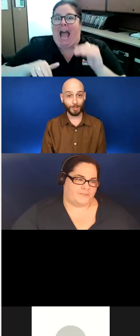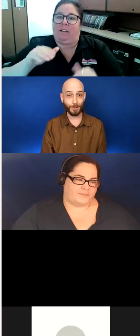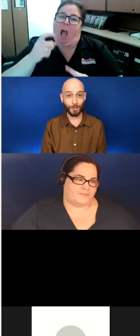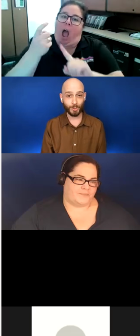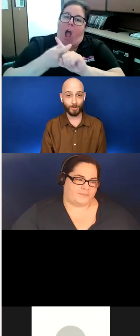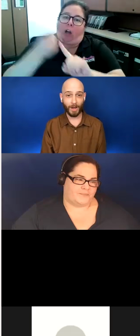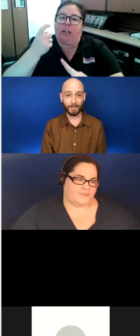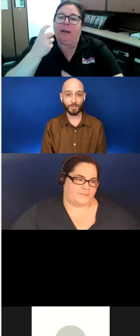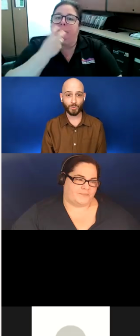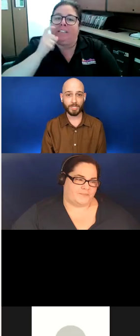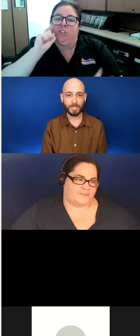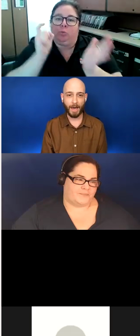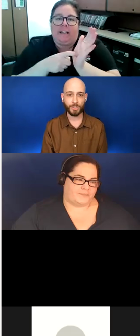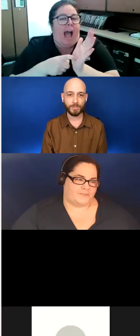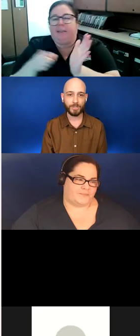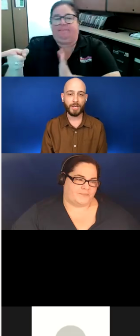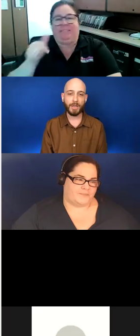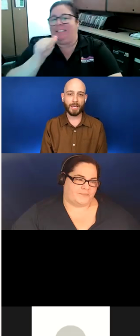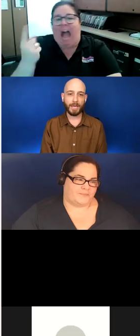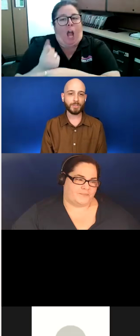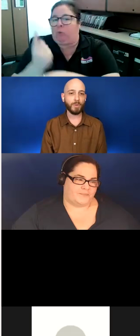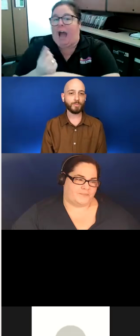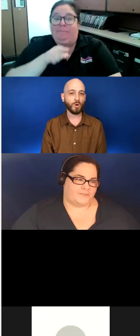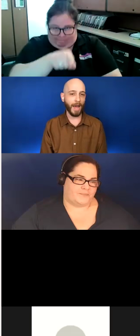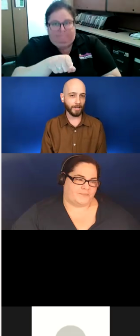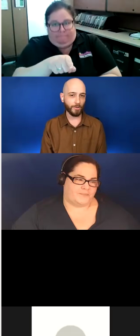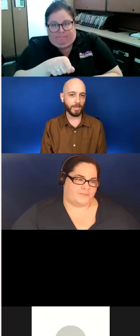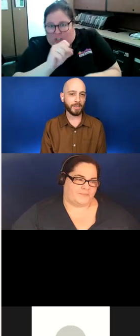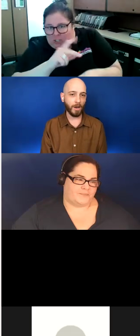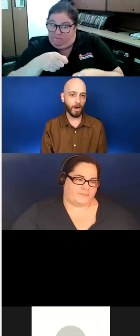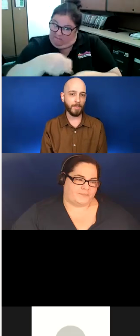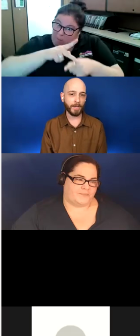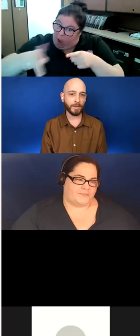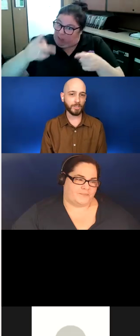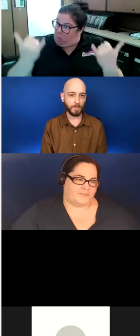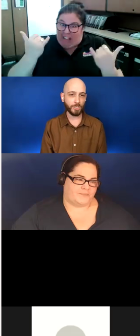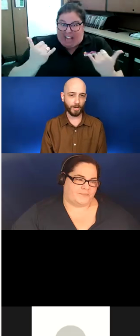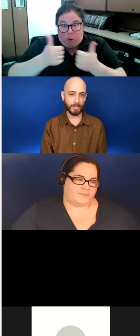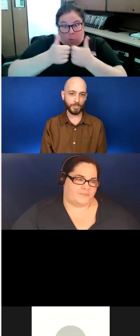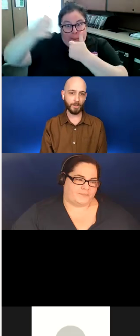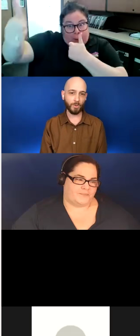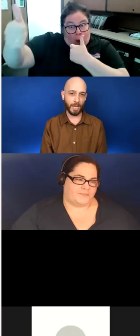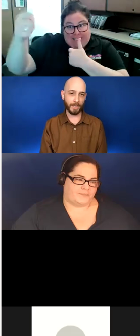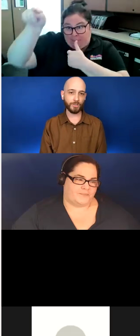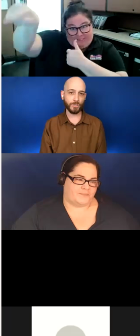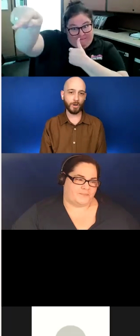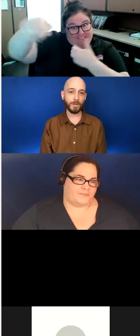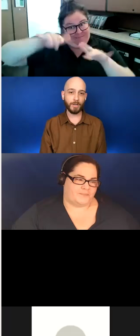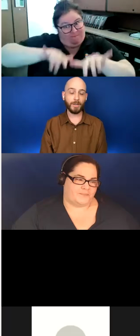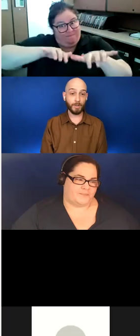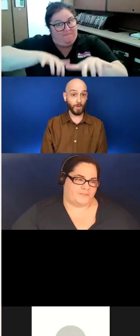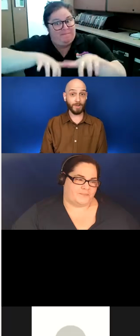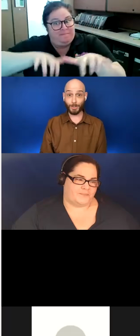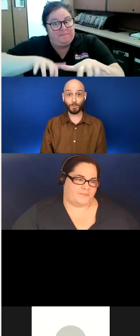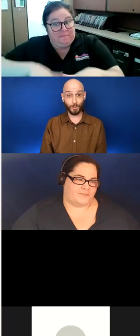live captioner who is providing us with these captions. It's much more accurate than automatic speech recognition or